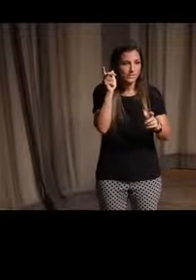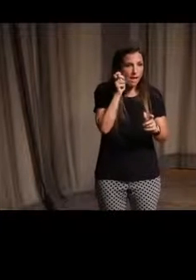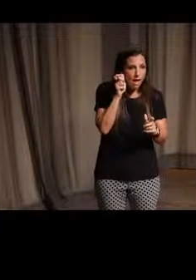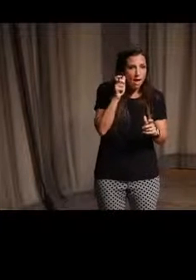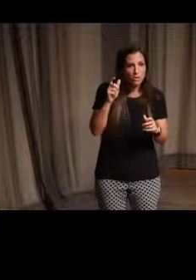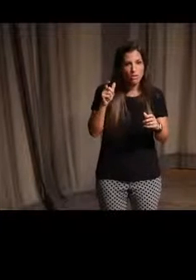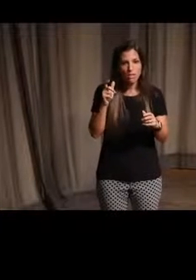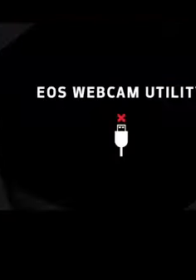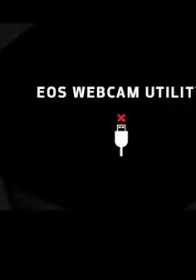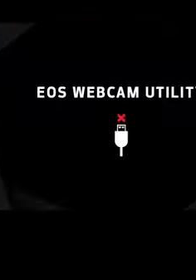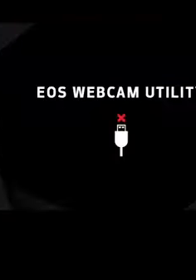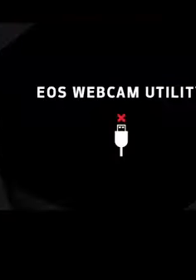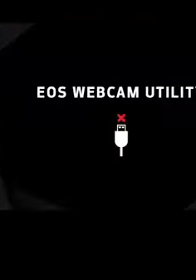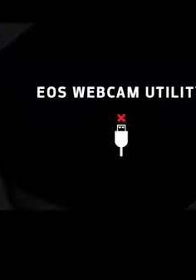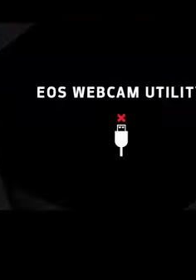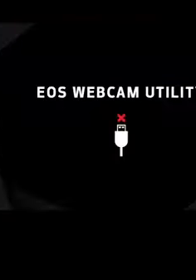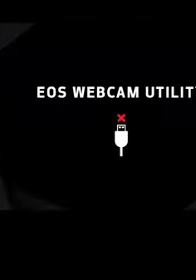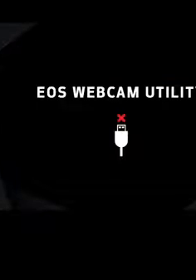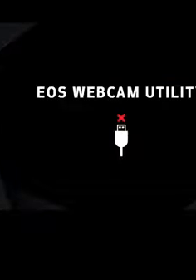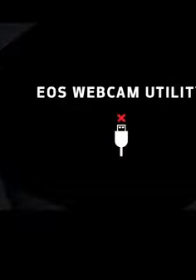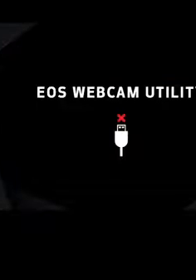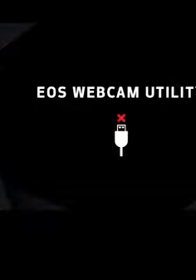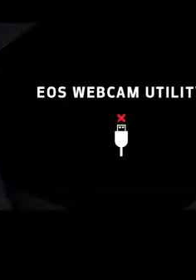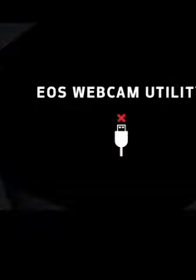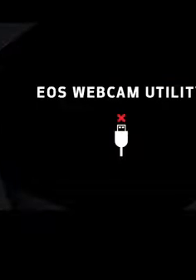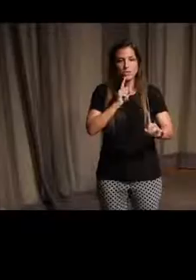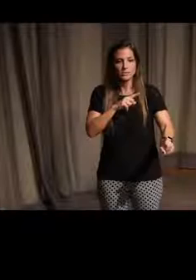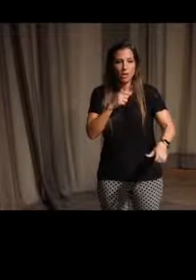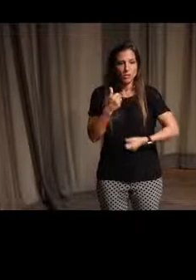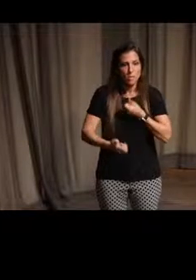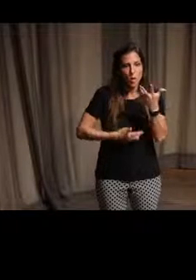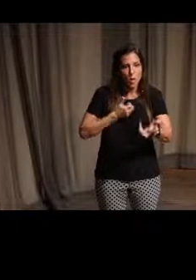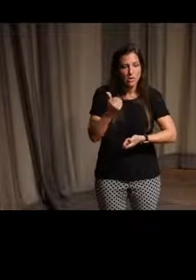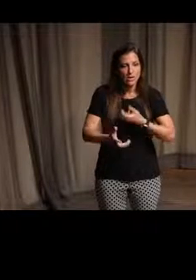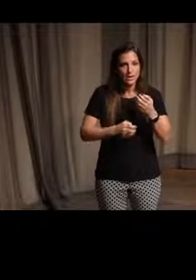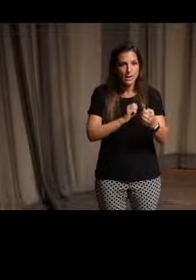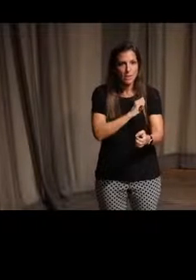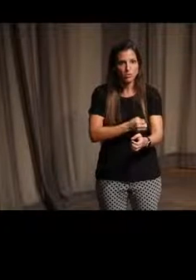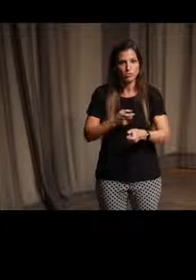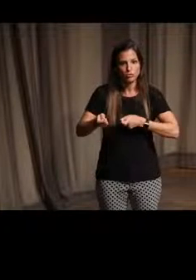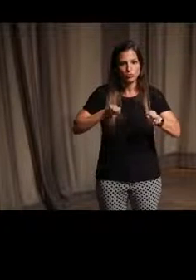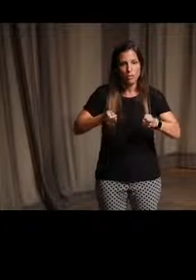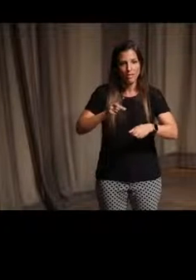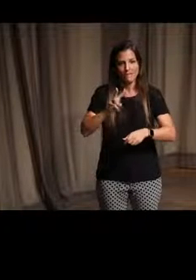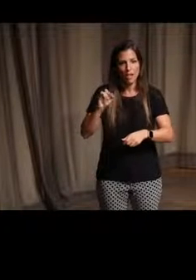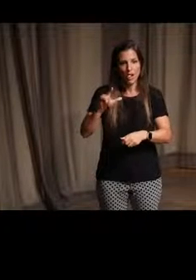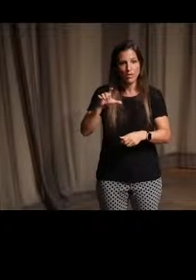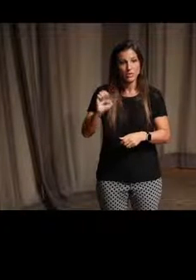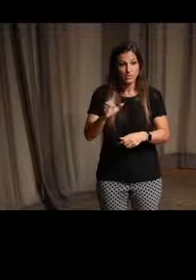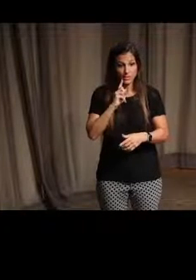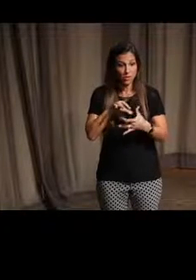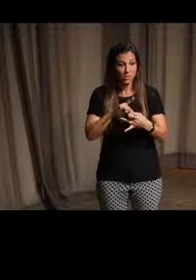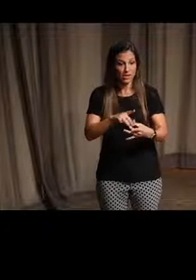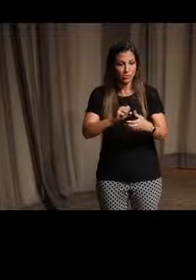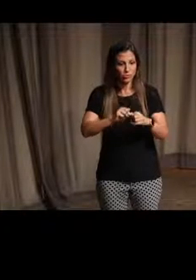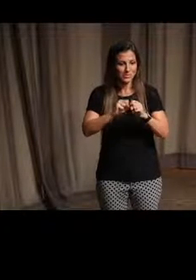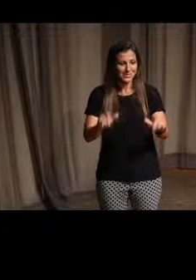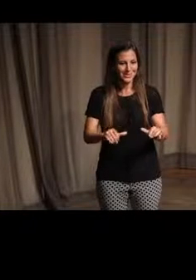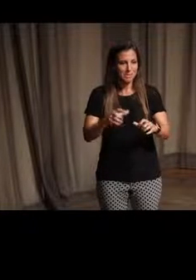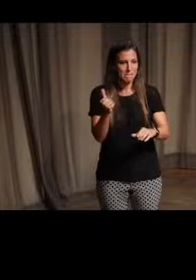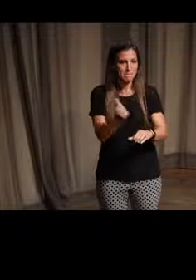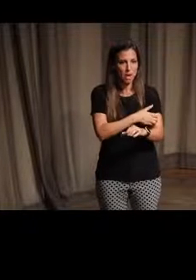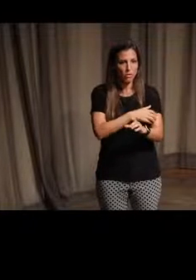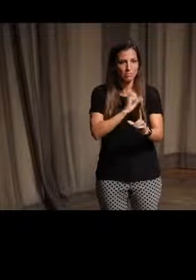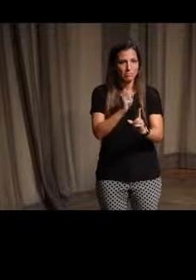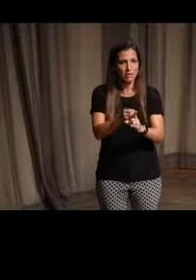and sculpture, she responds to extremes of emotion, control, and violence as it relates to the systems of power in